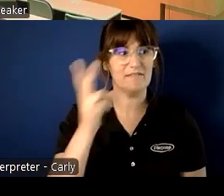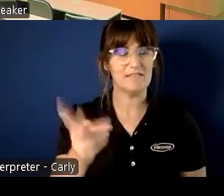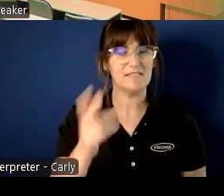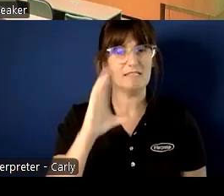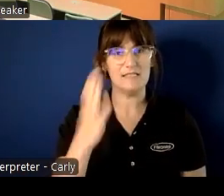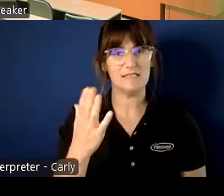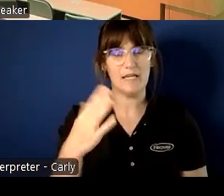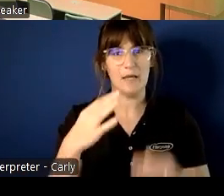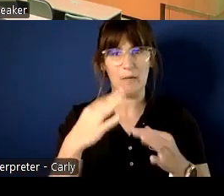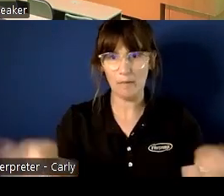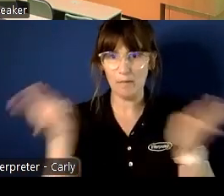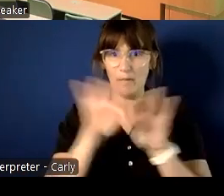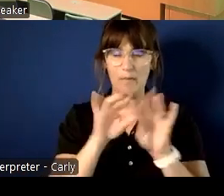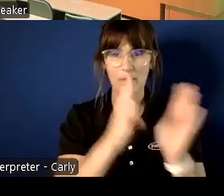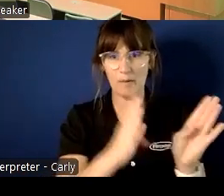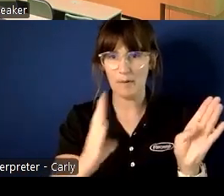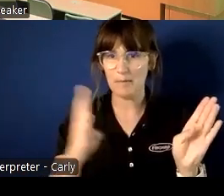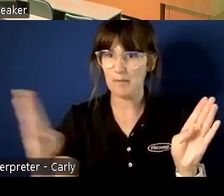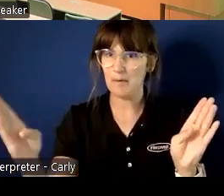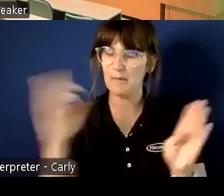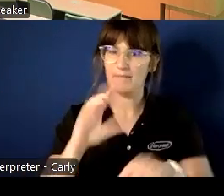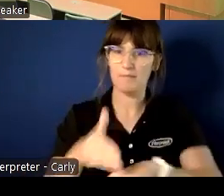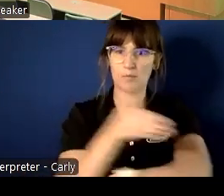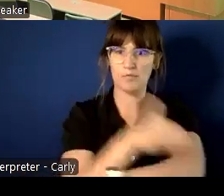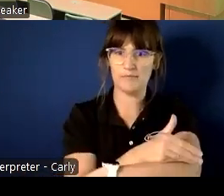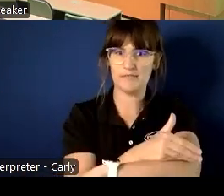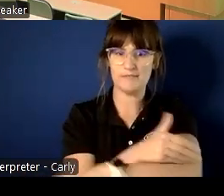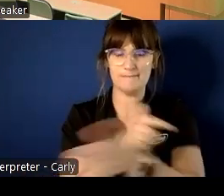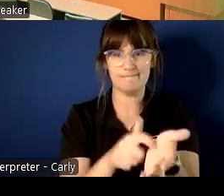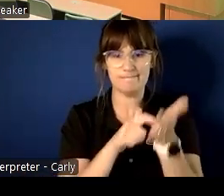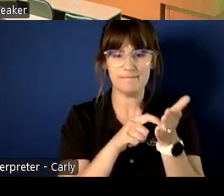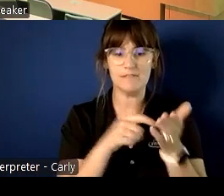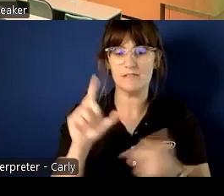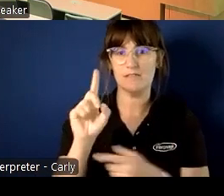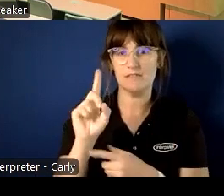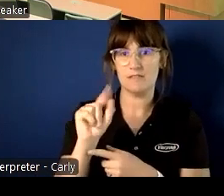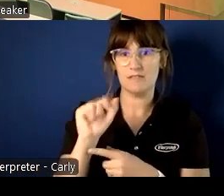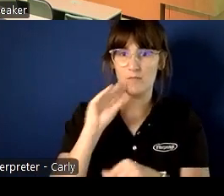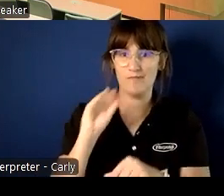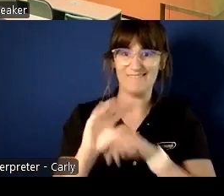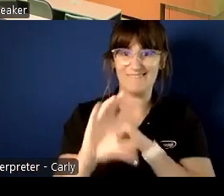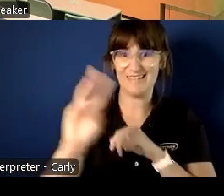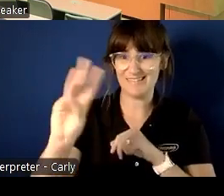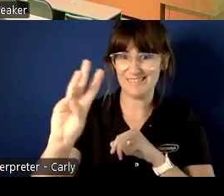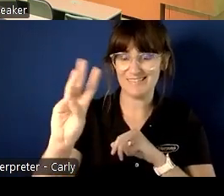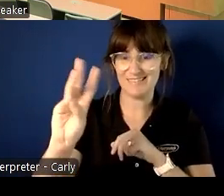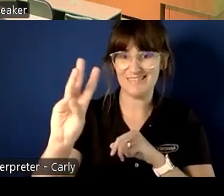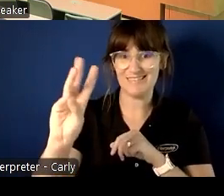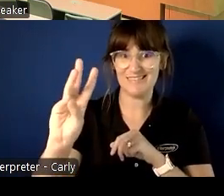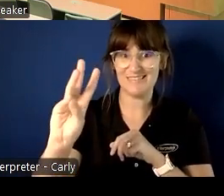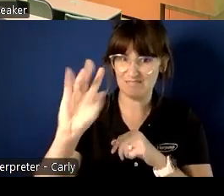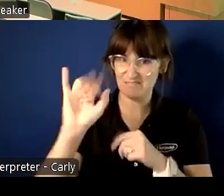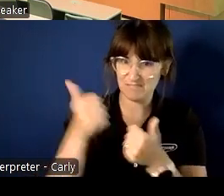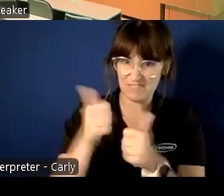period for improvement, do the data argue for some sort of clinical adjustment following that time? That